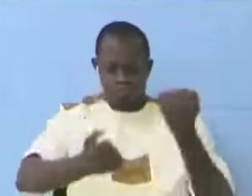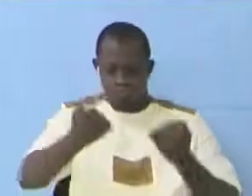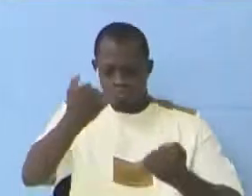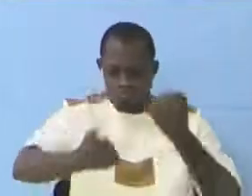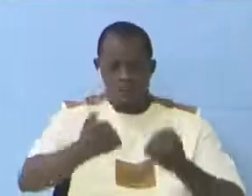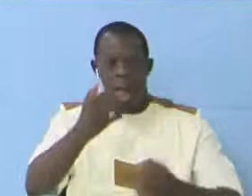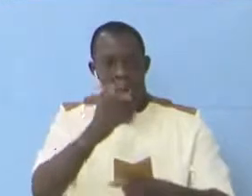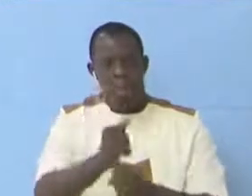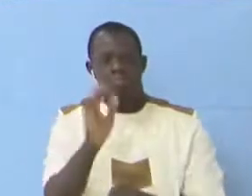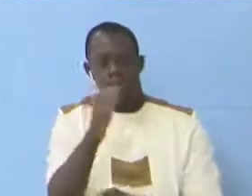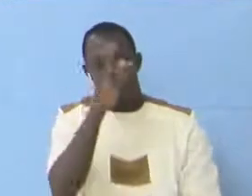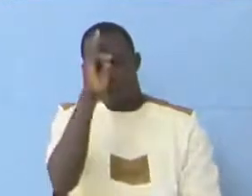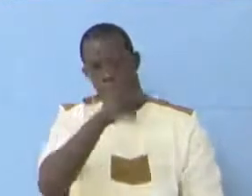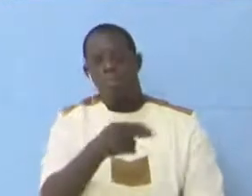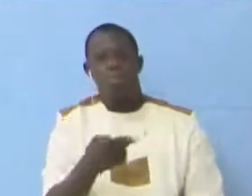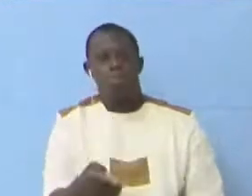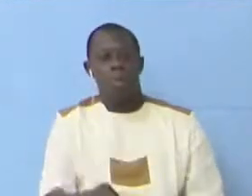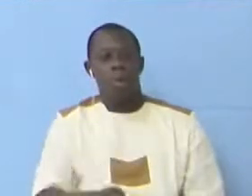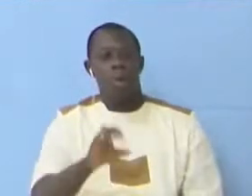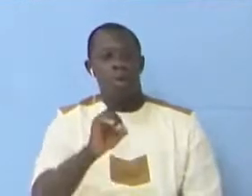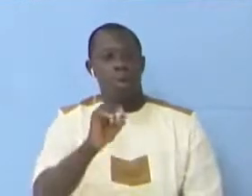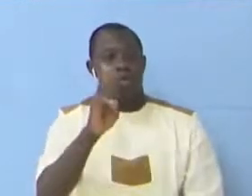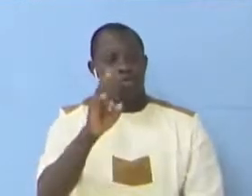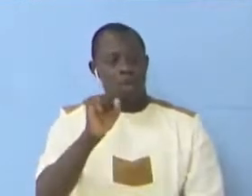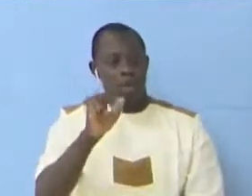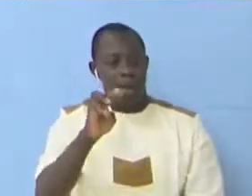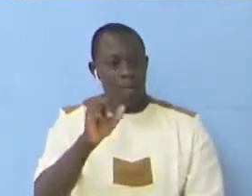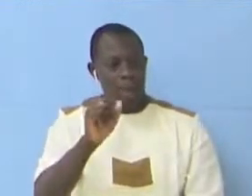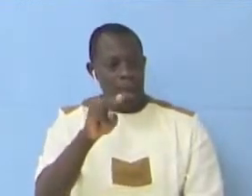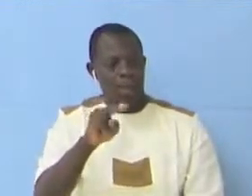Usman suggested that he drove his own car. This